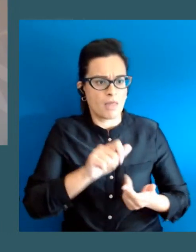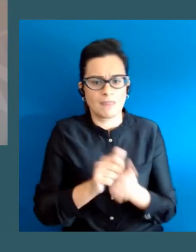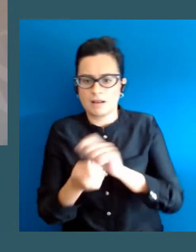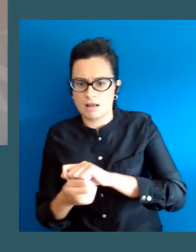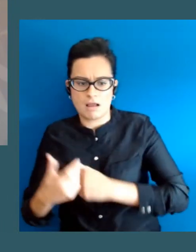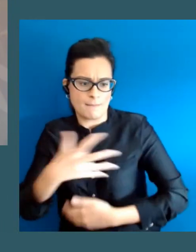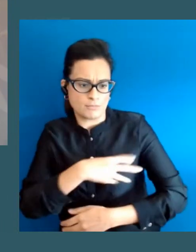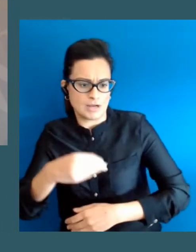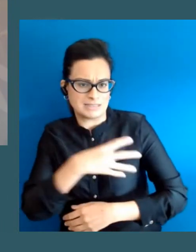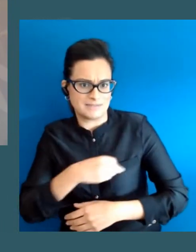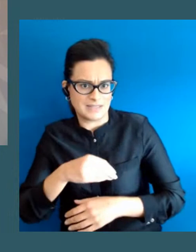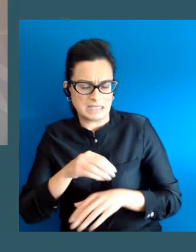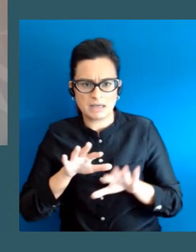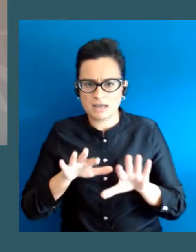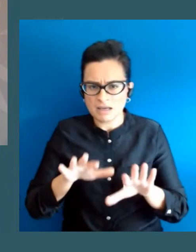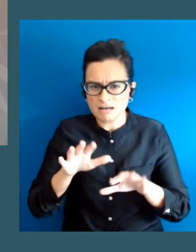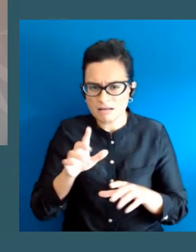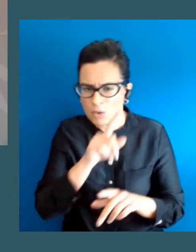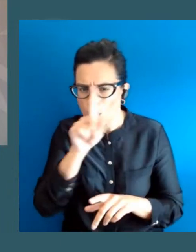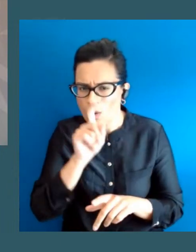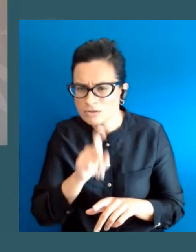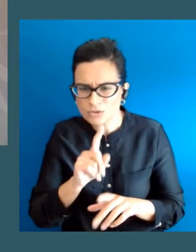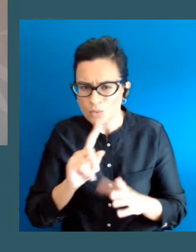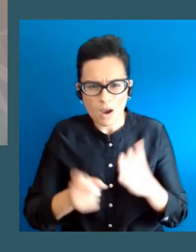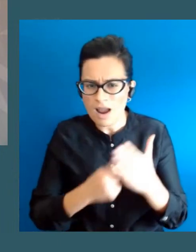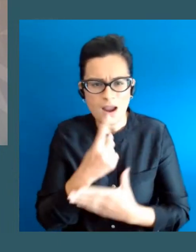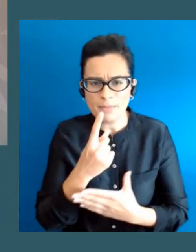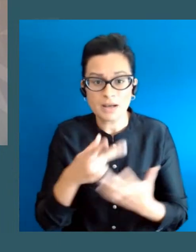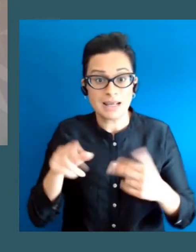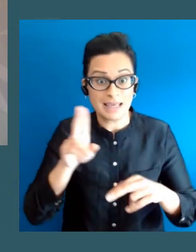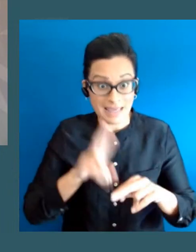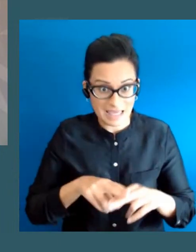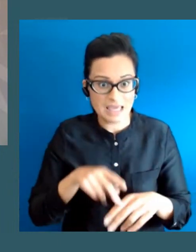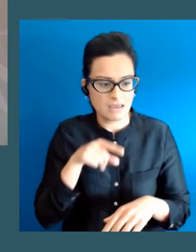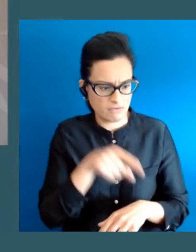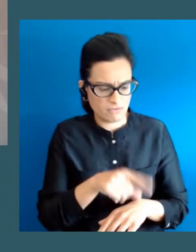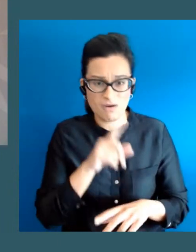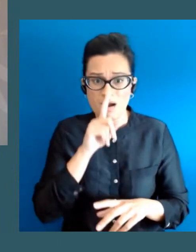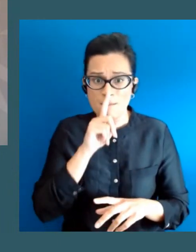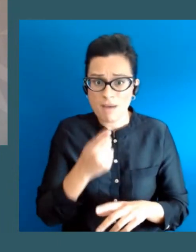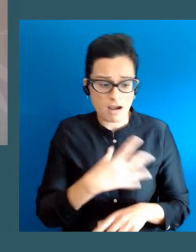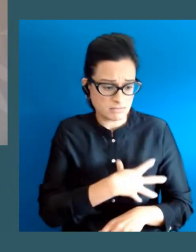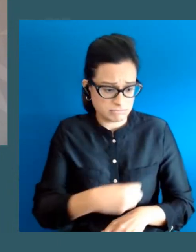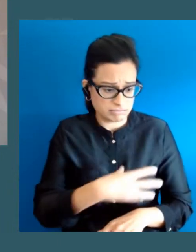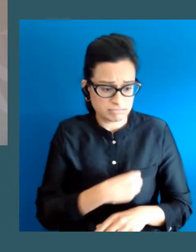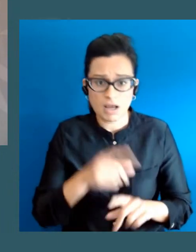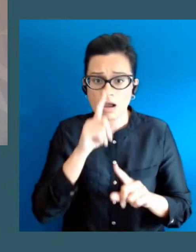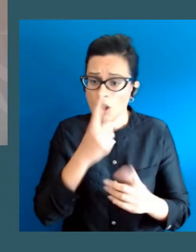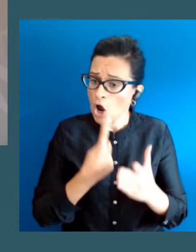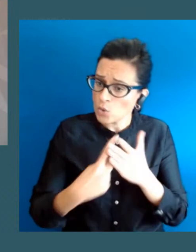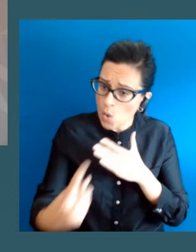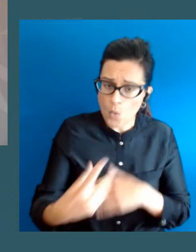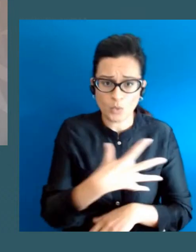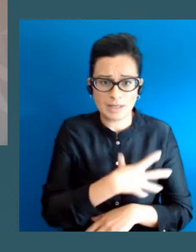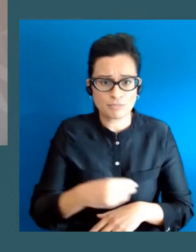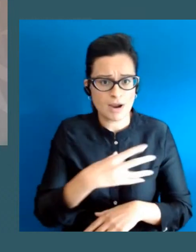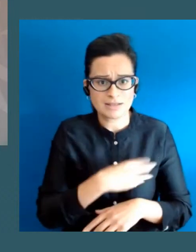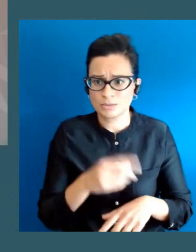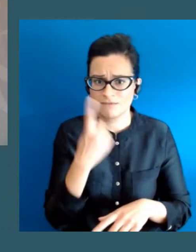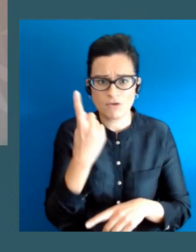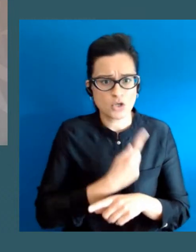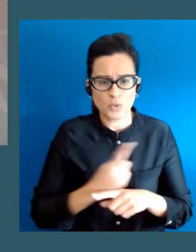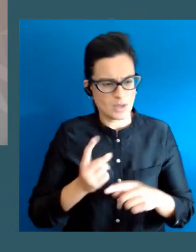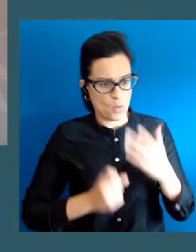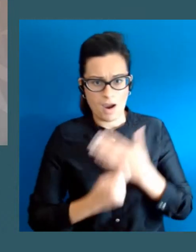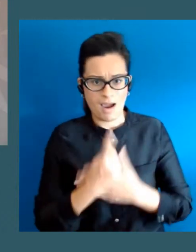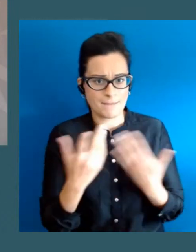the question is, what happens if that person cannot express or exclusively breastfeed for the first week of life? I suppose,